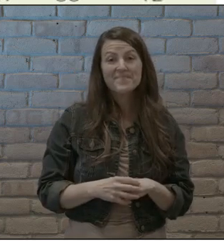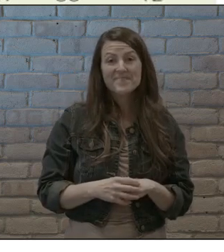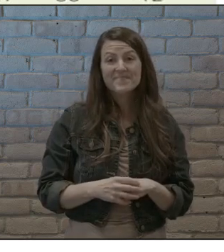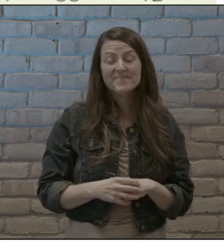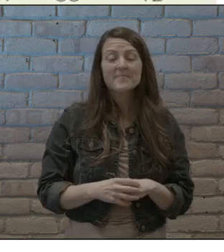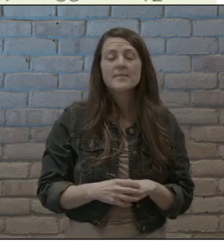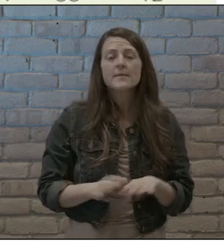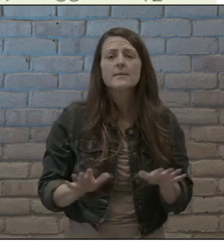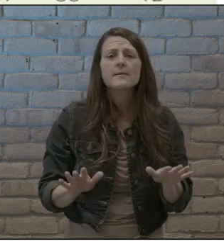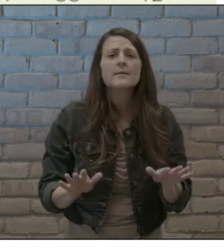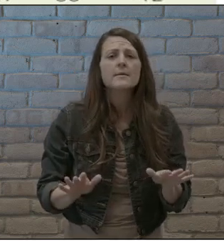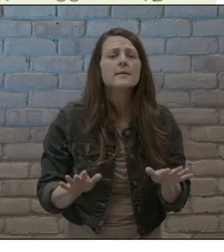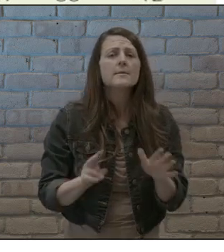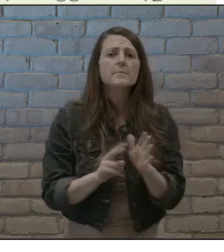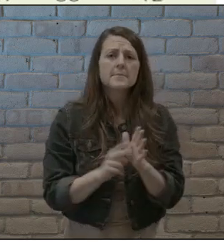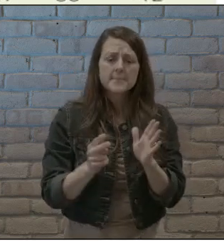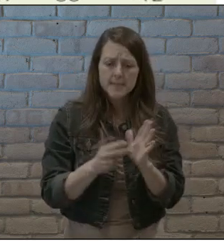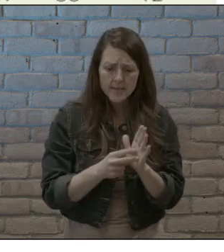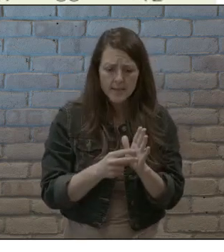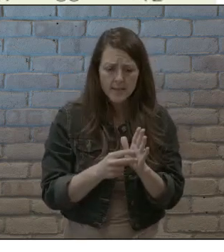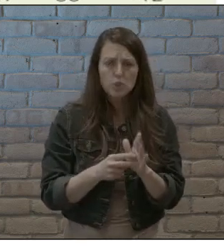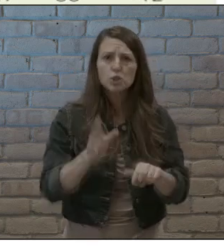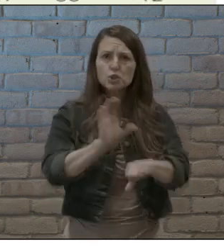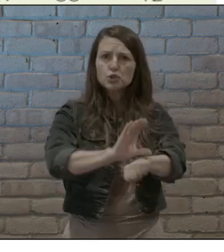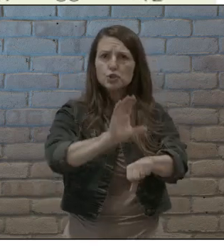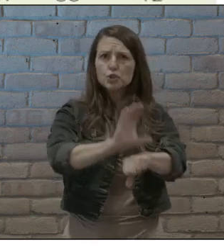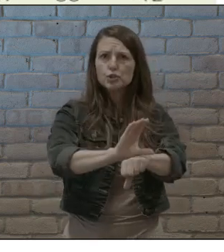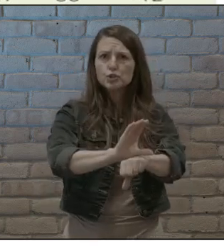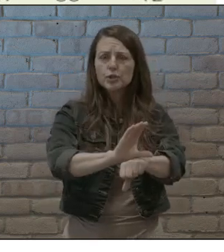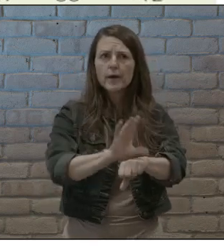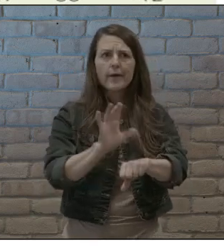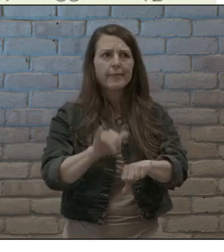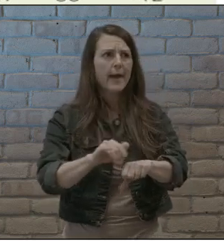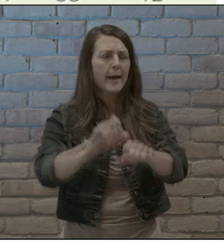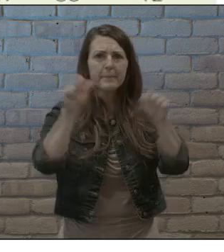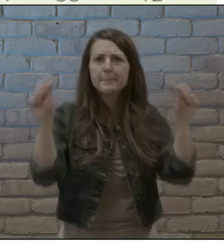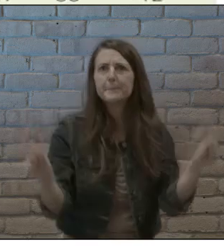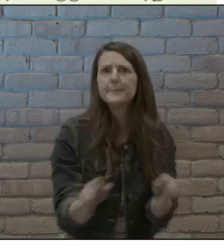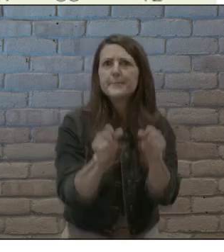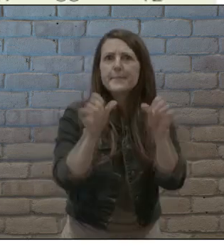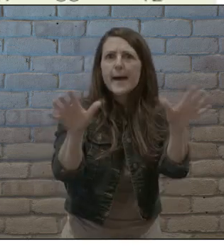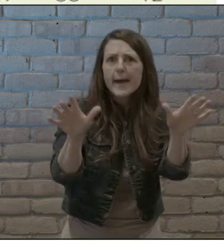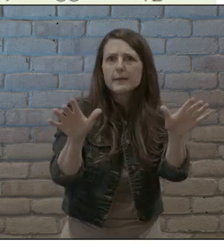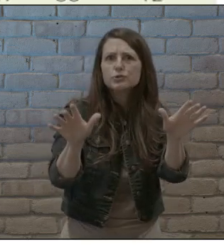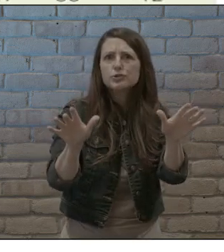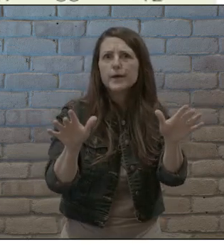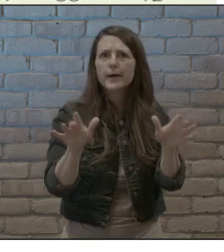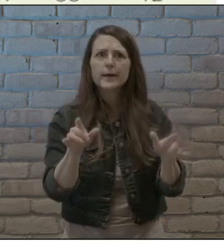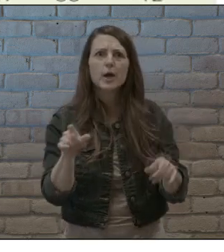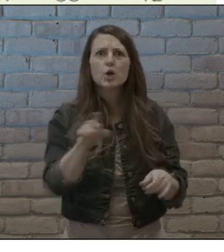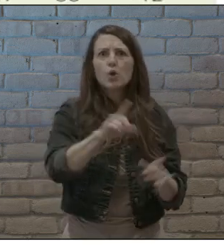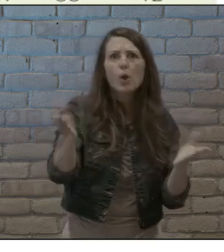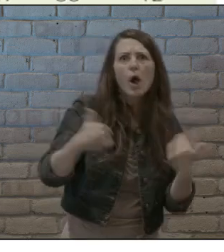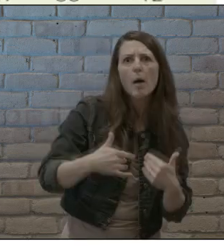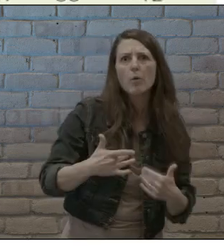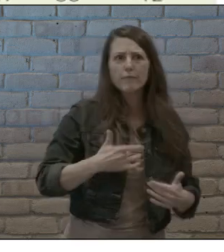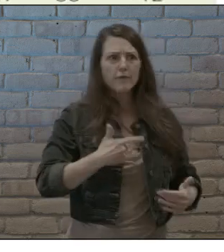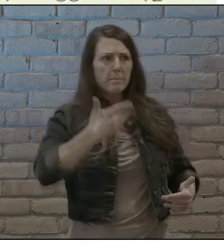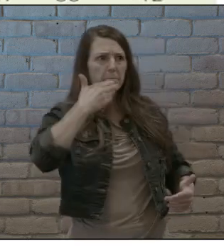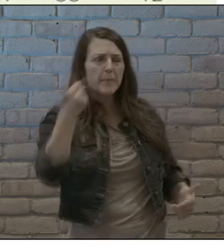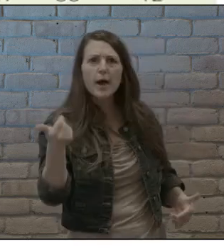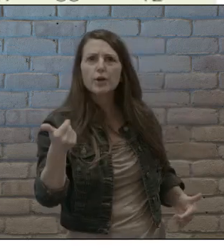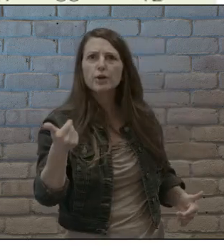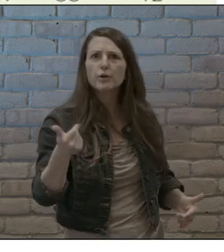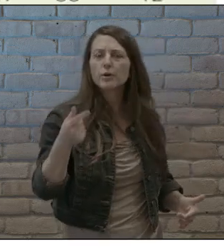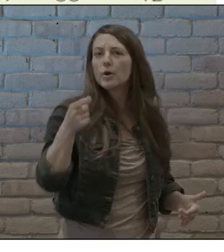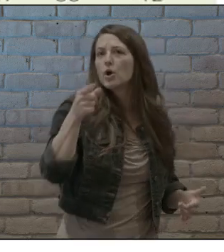Now, I'm not saying that church is some kind of a magic formula to come and to feel better